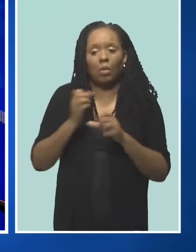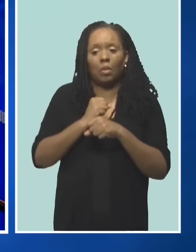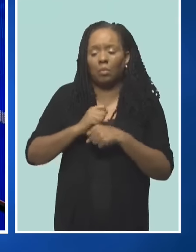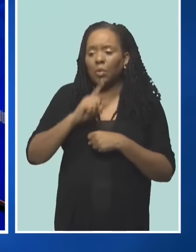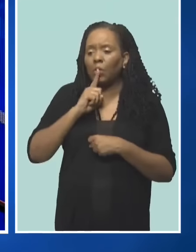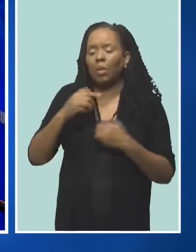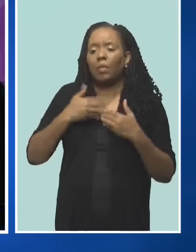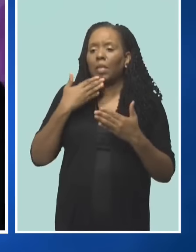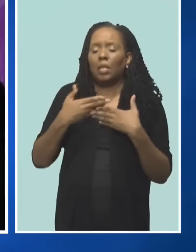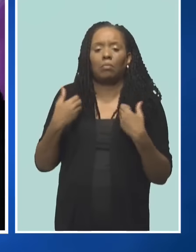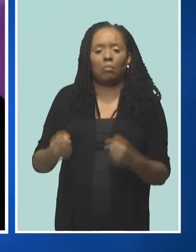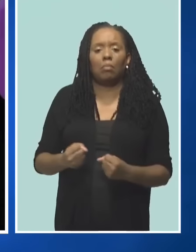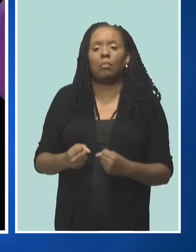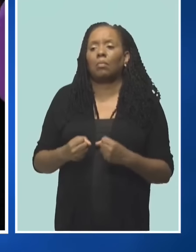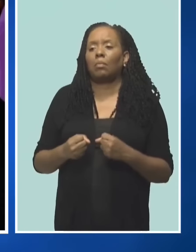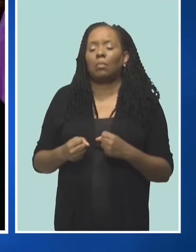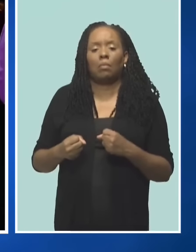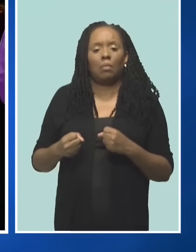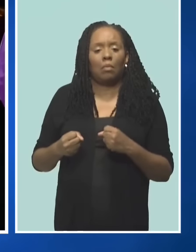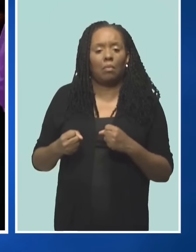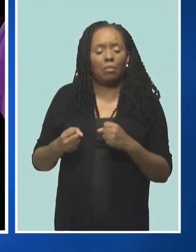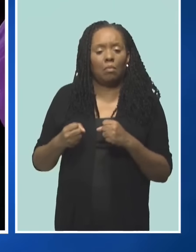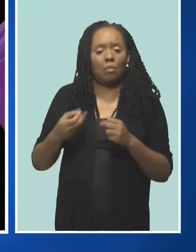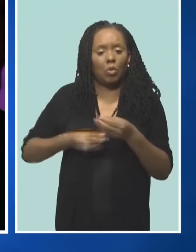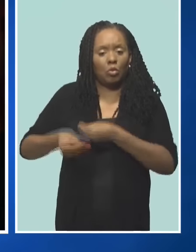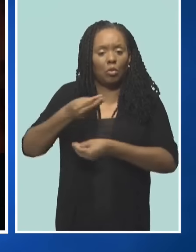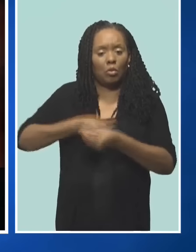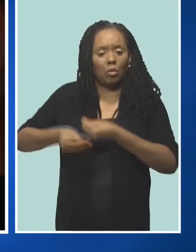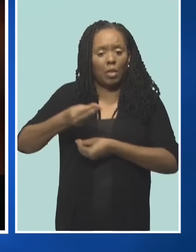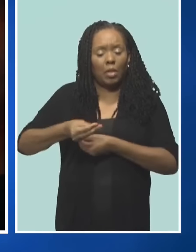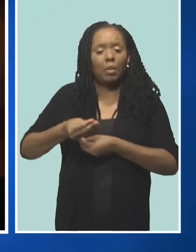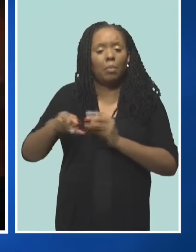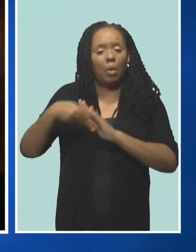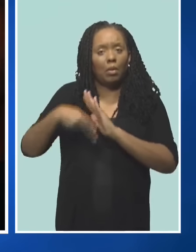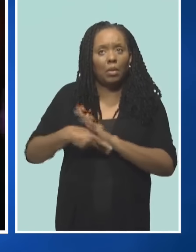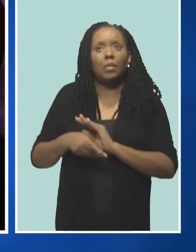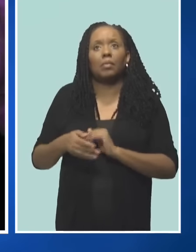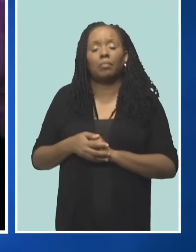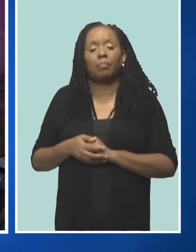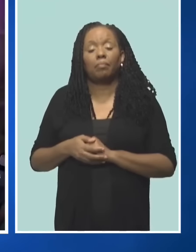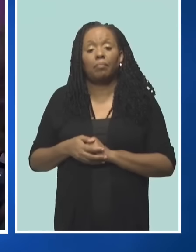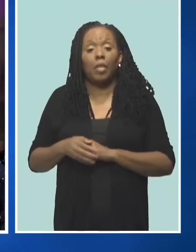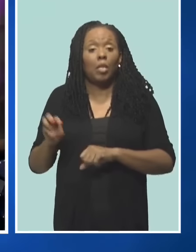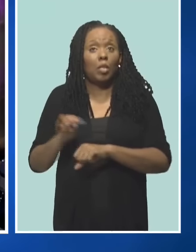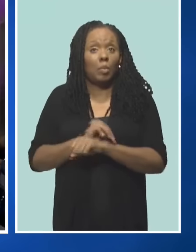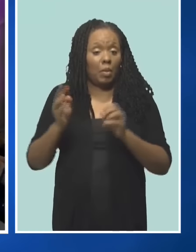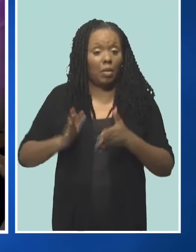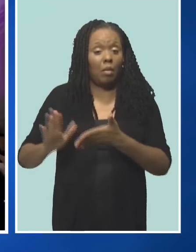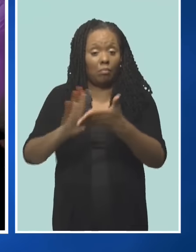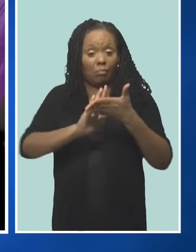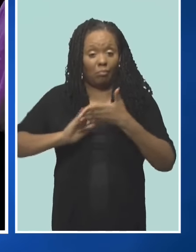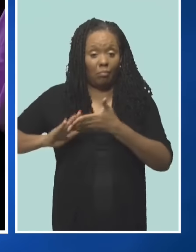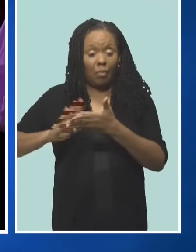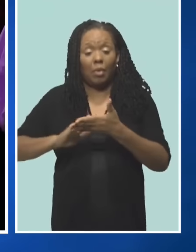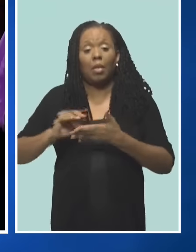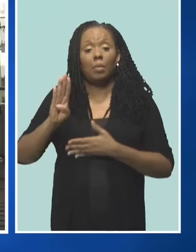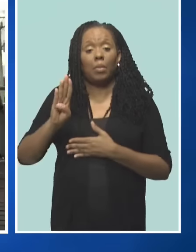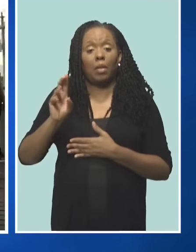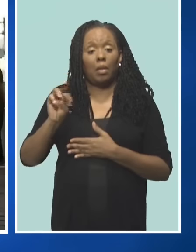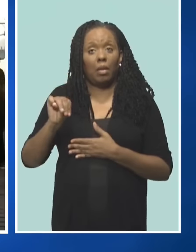policy. Ms. Cannell has congratulated the BMA for its work and its legacy in manufacturing